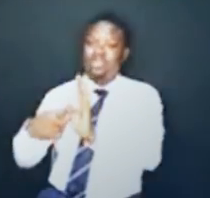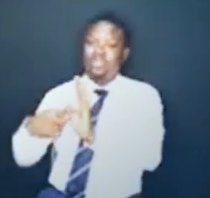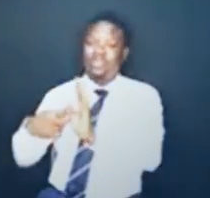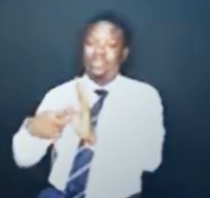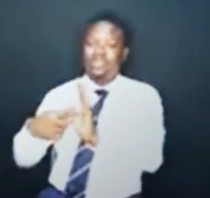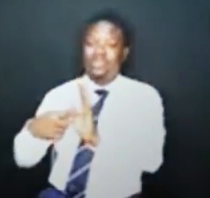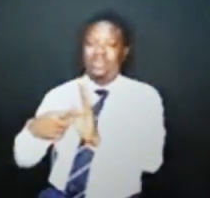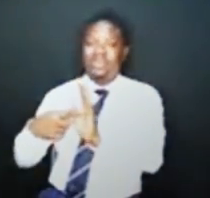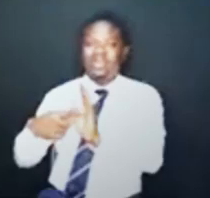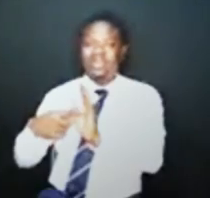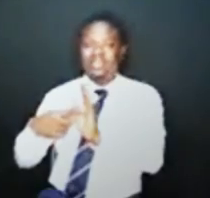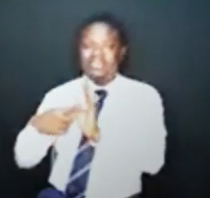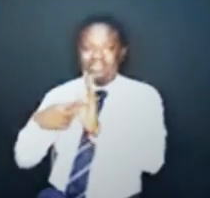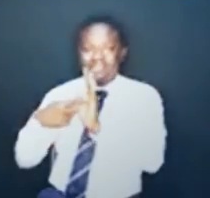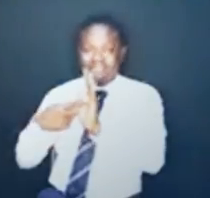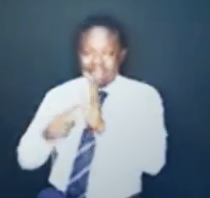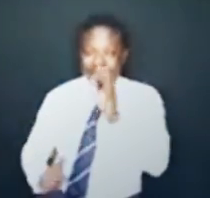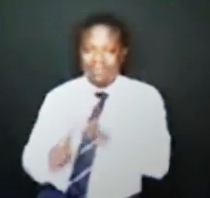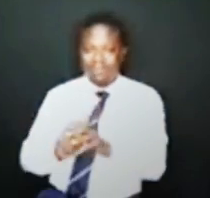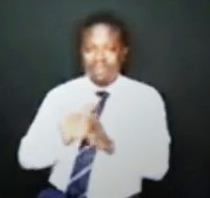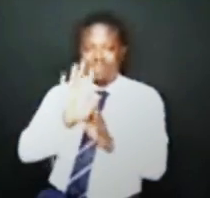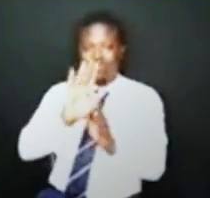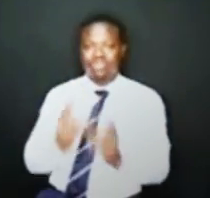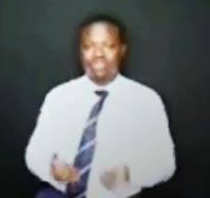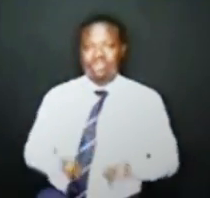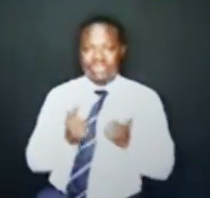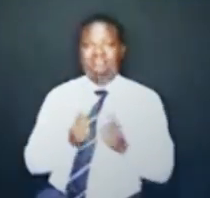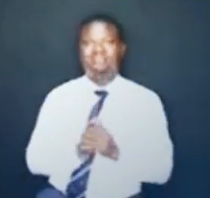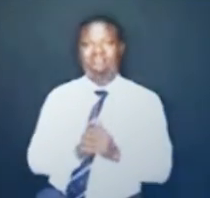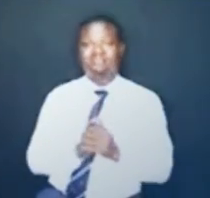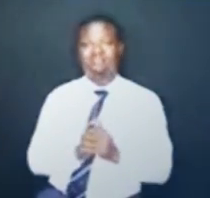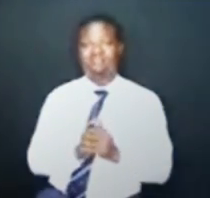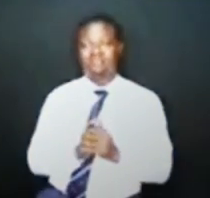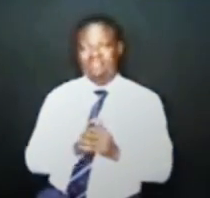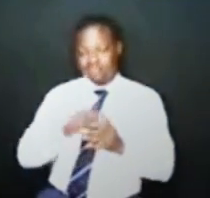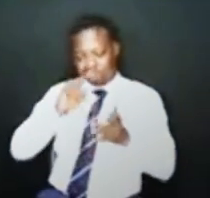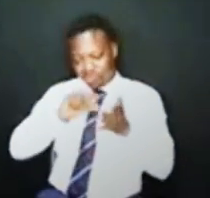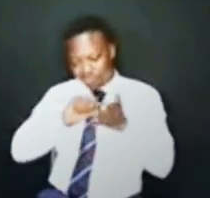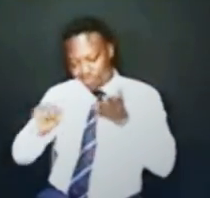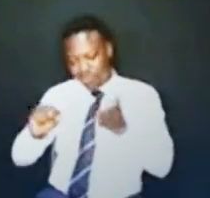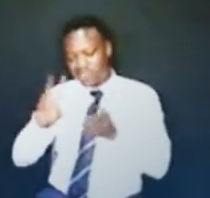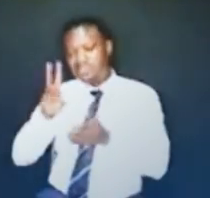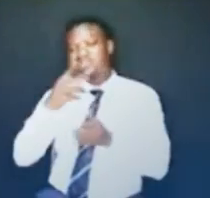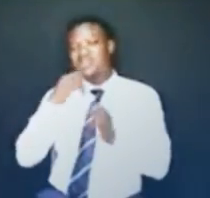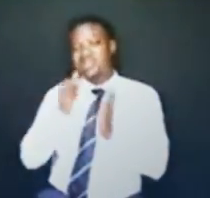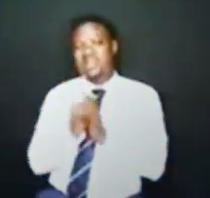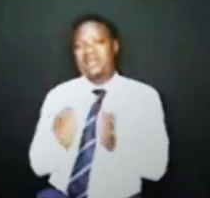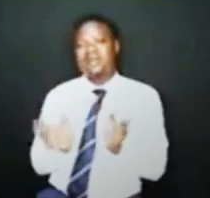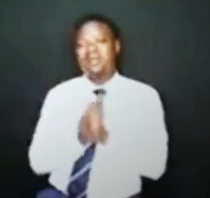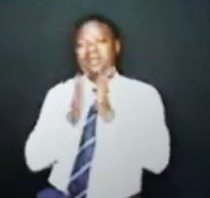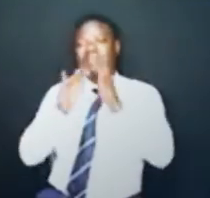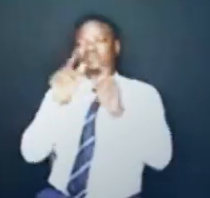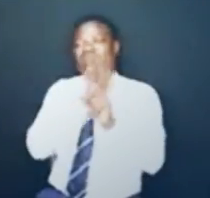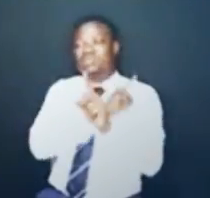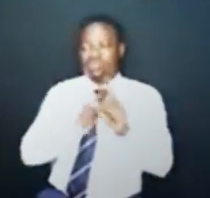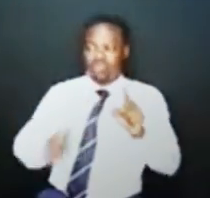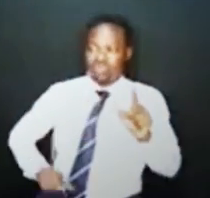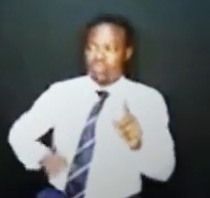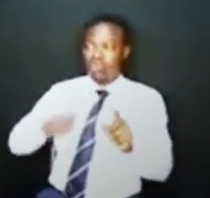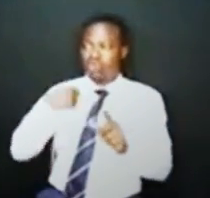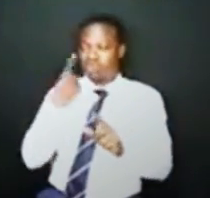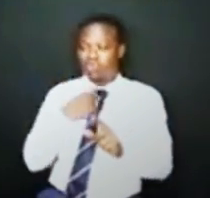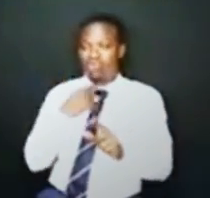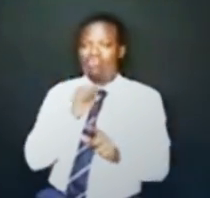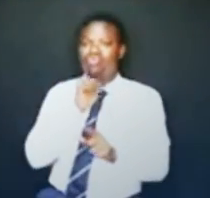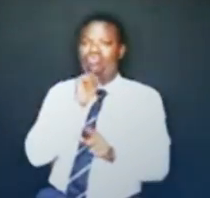horizon. Now verse 6 says that praise be to the Lord who has